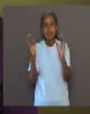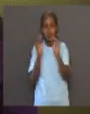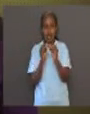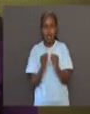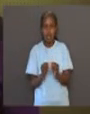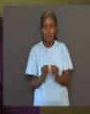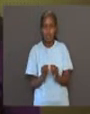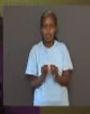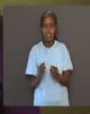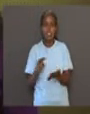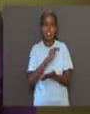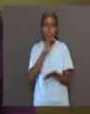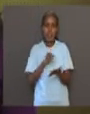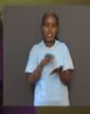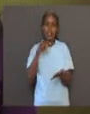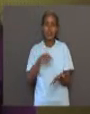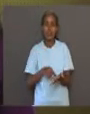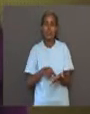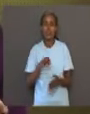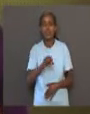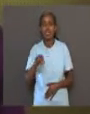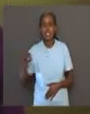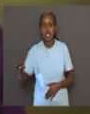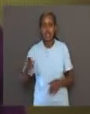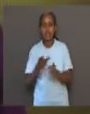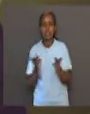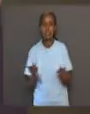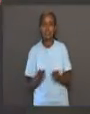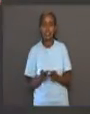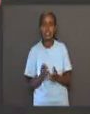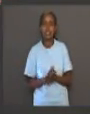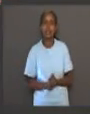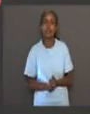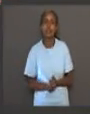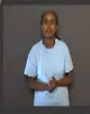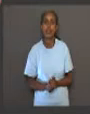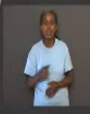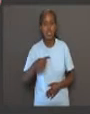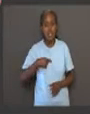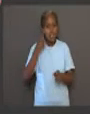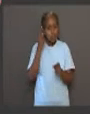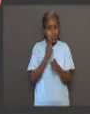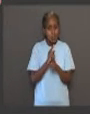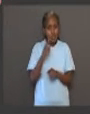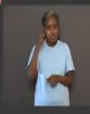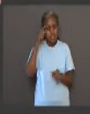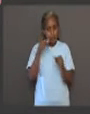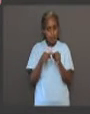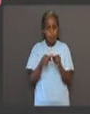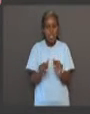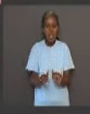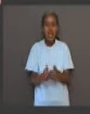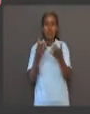calculate the midpoint of a segment in space. I am sure you remember how